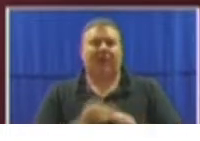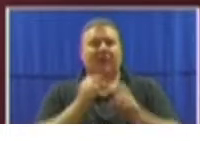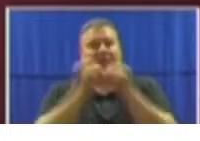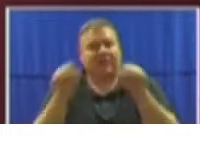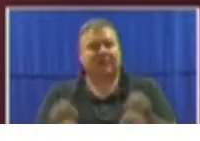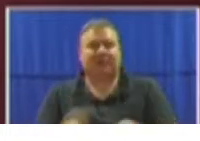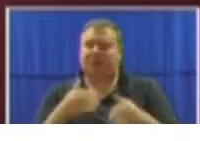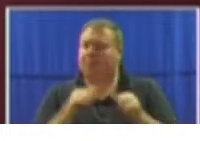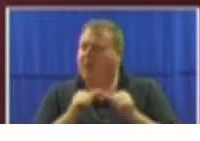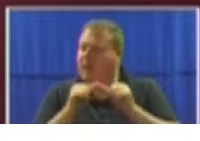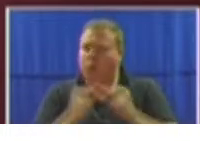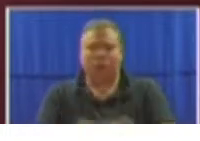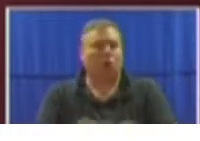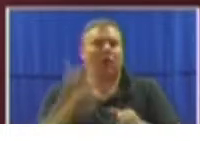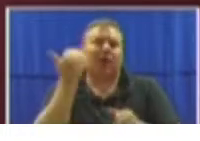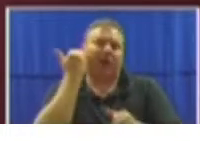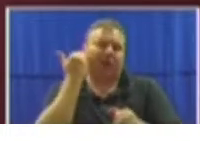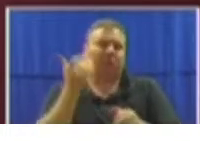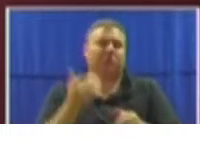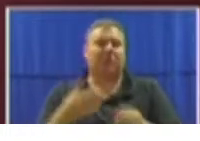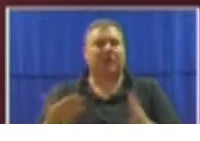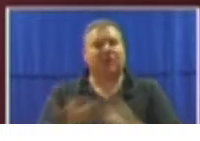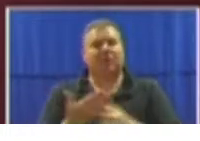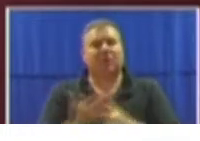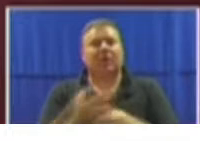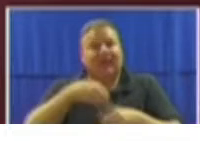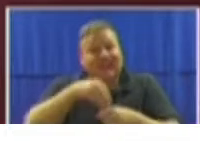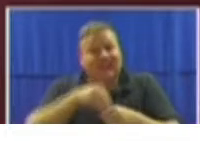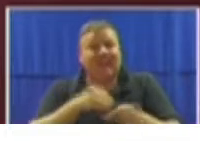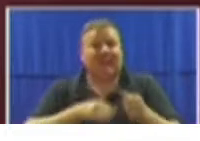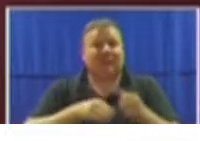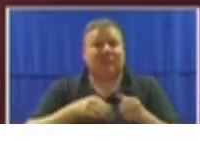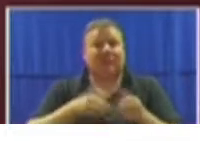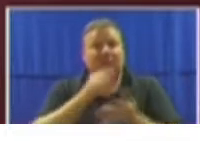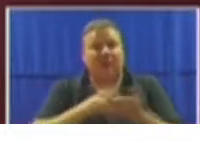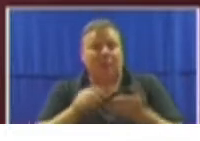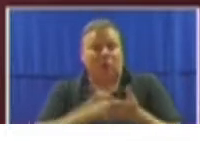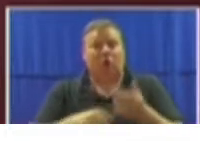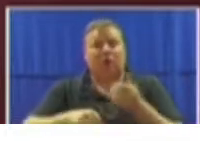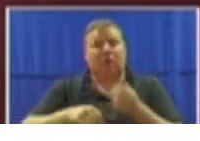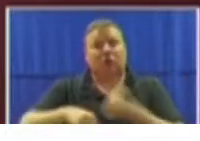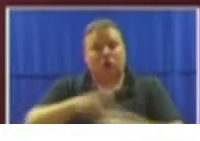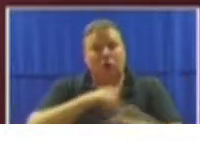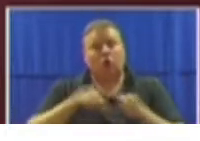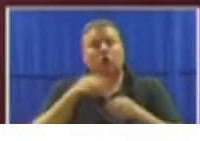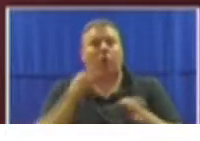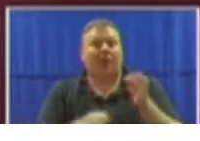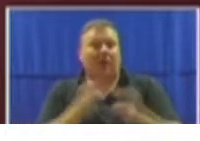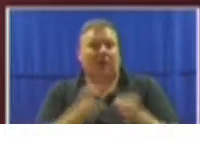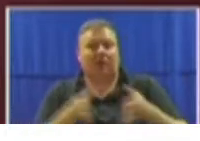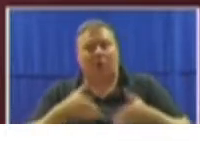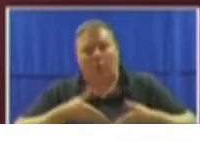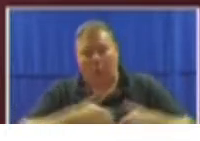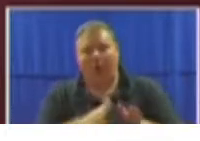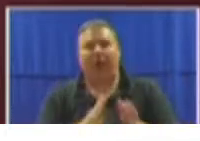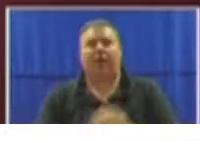governance interventions under our democratic socio-political order. This is in